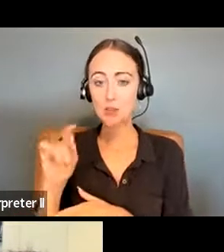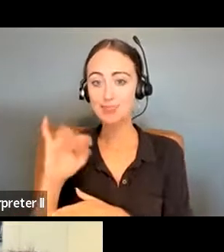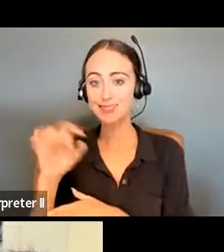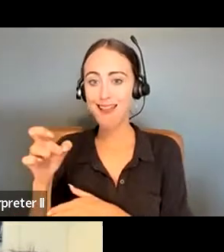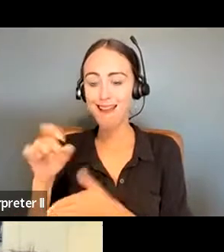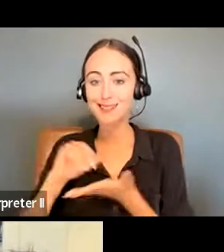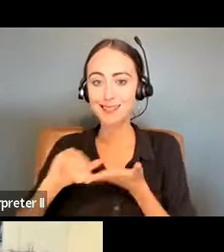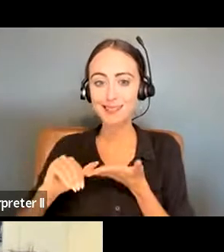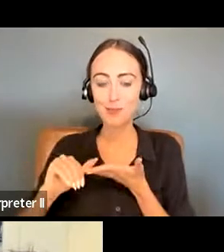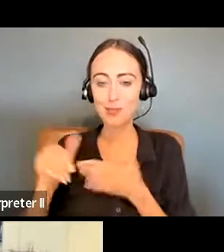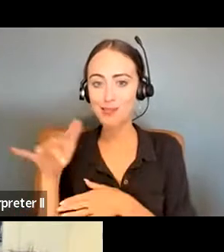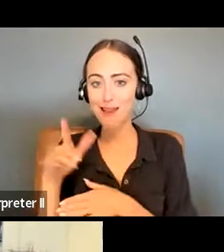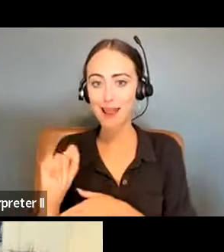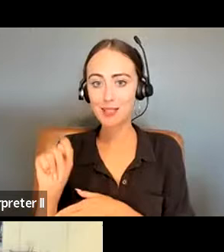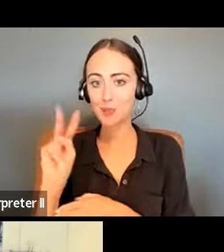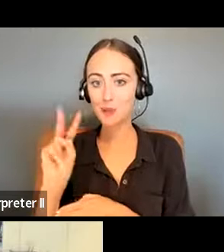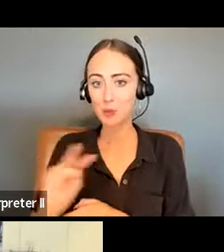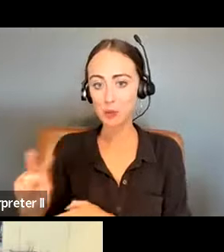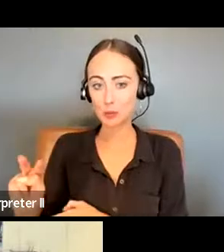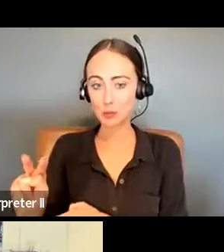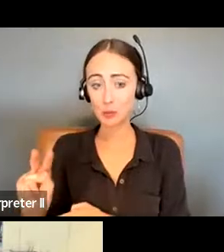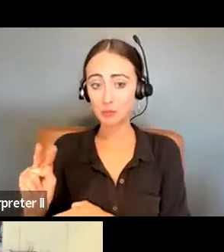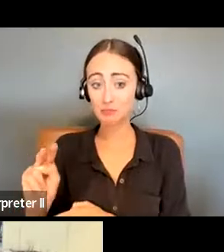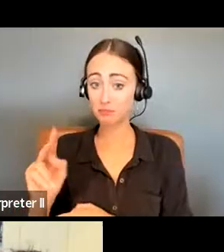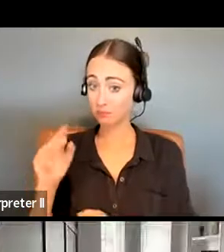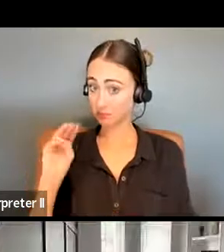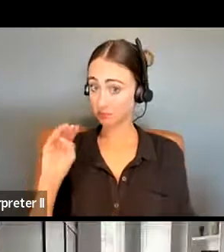of 2022. Councilmember McDuffie.